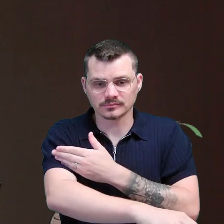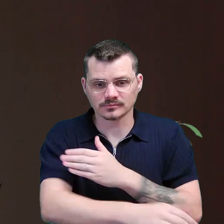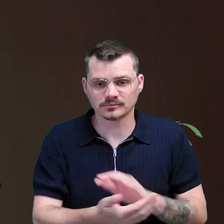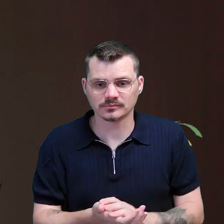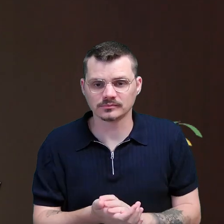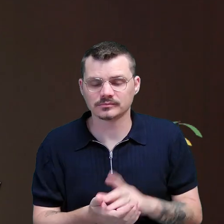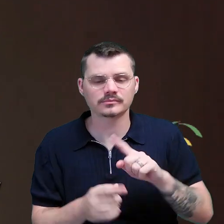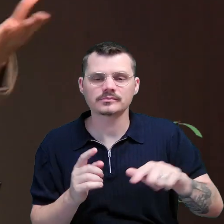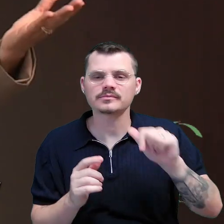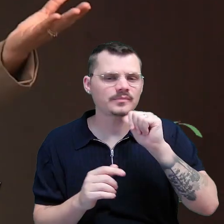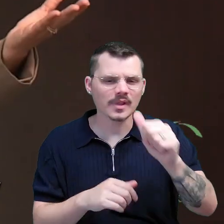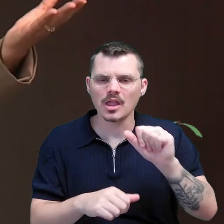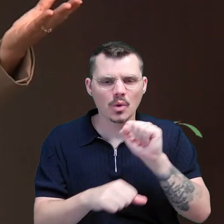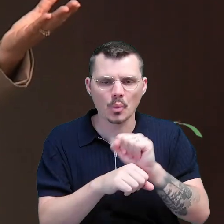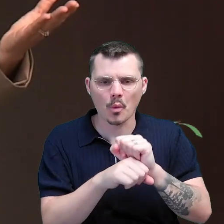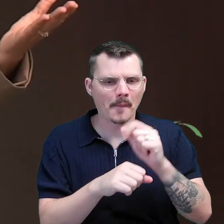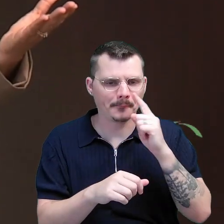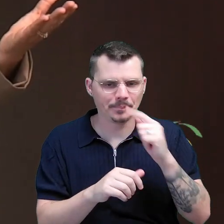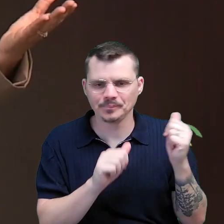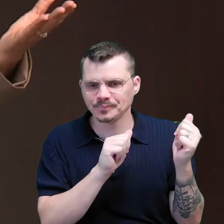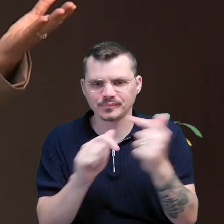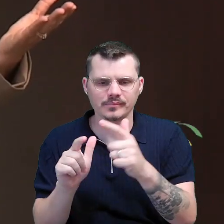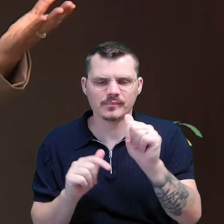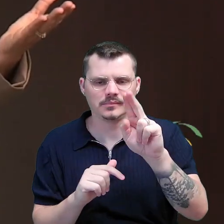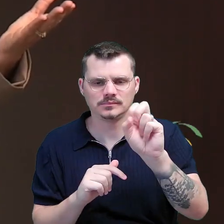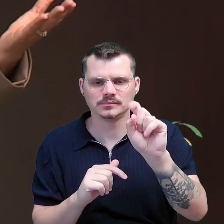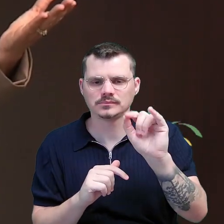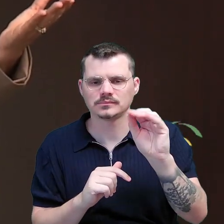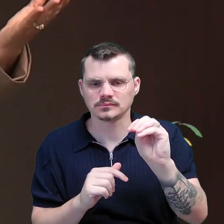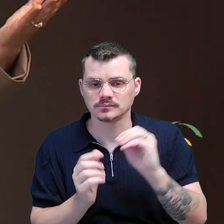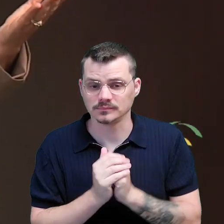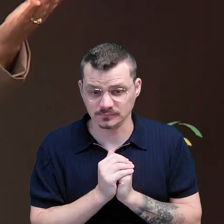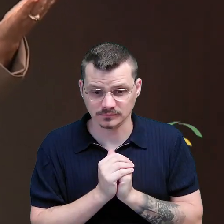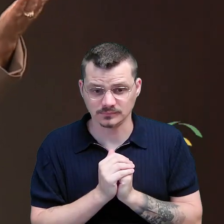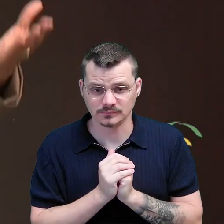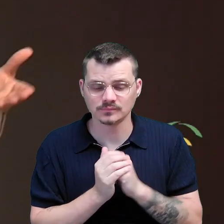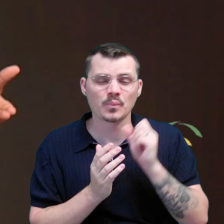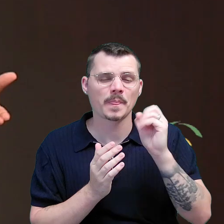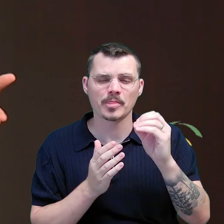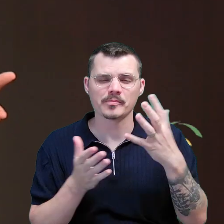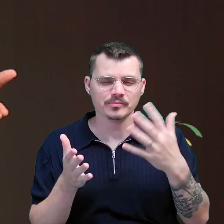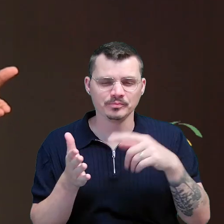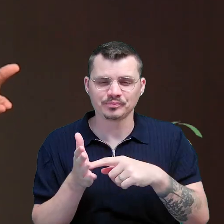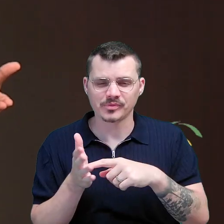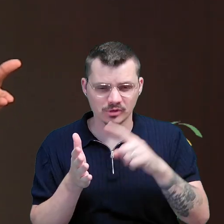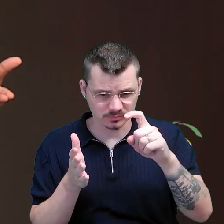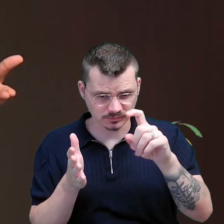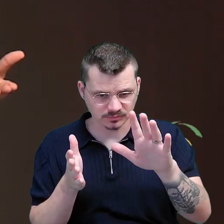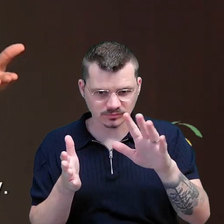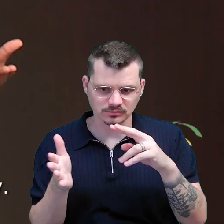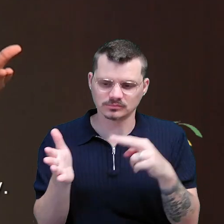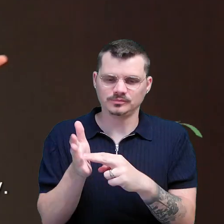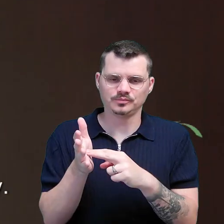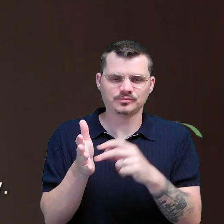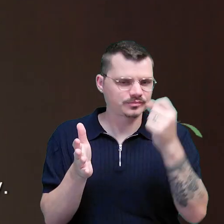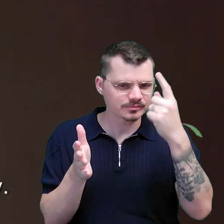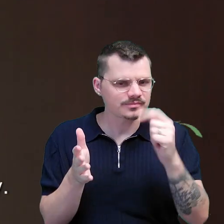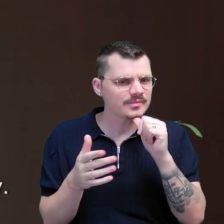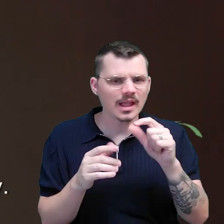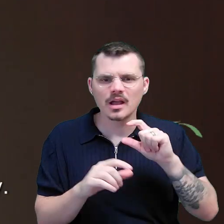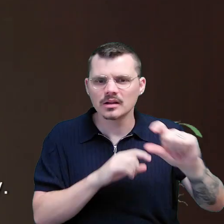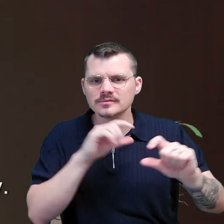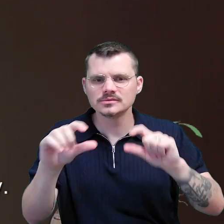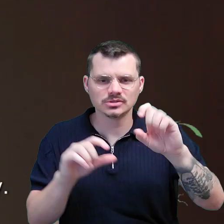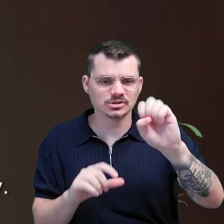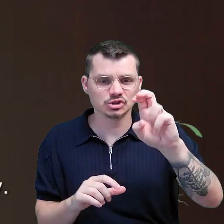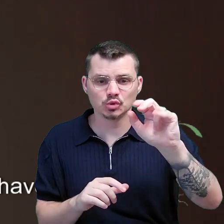doesn't work for the vast majority of people with autism. So the lesson should be, well, let's not give